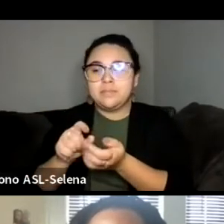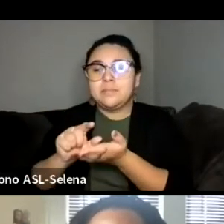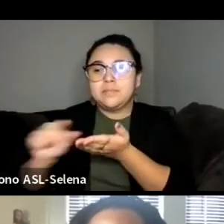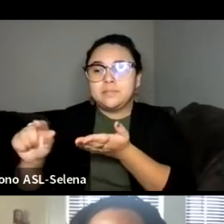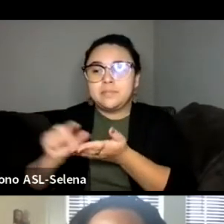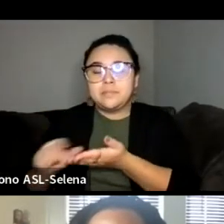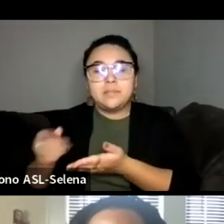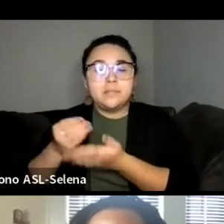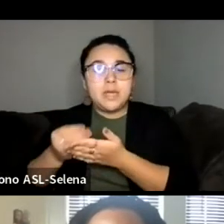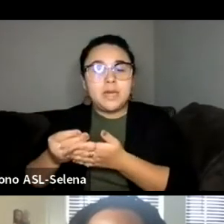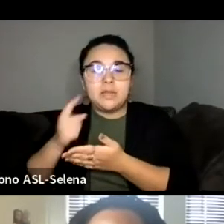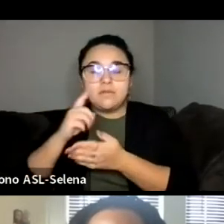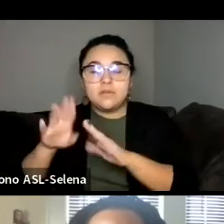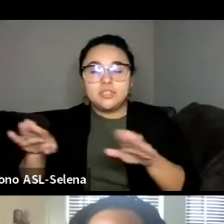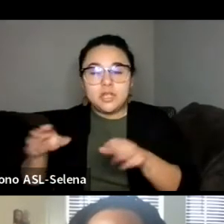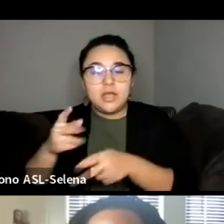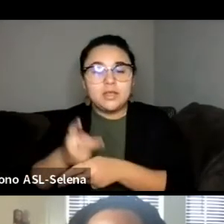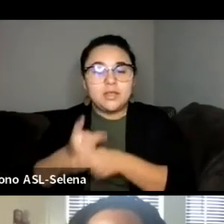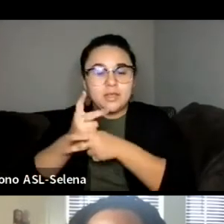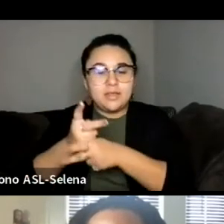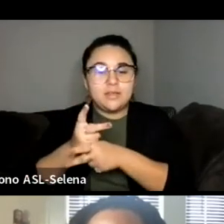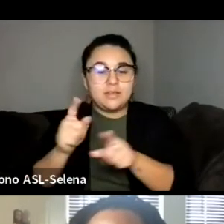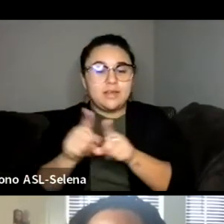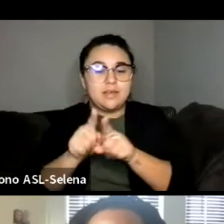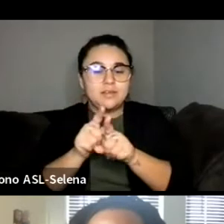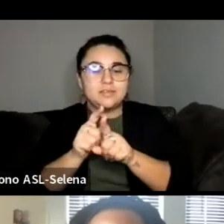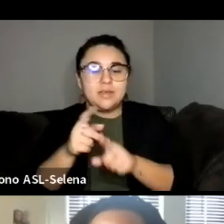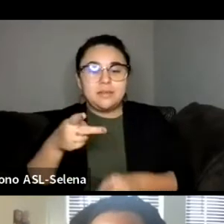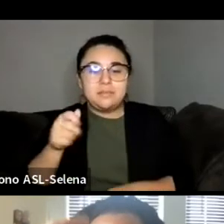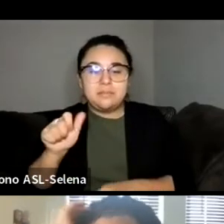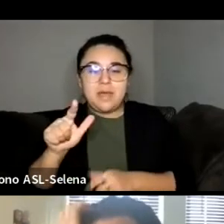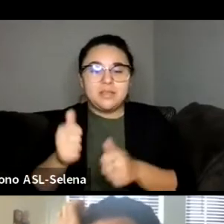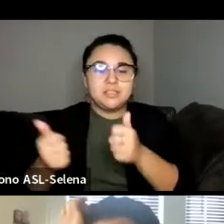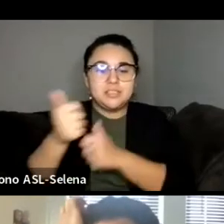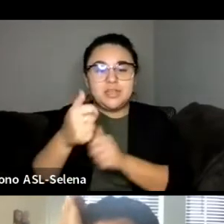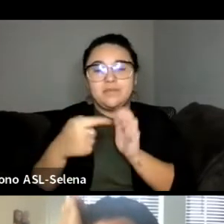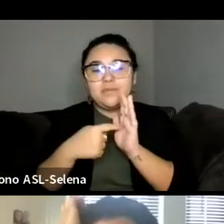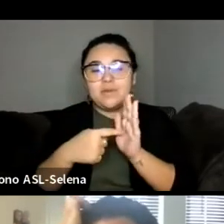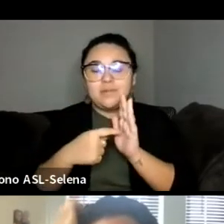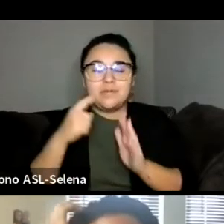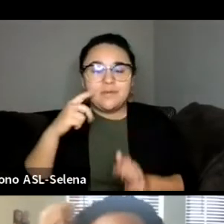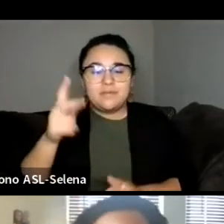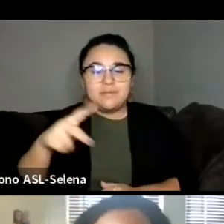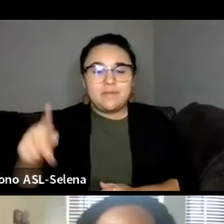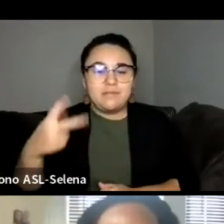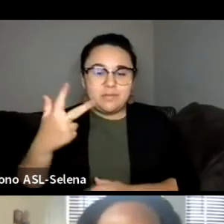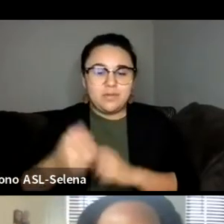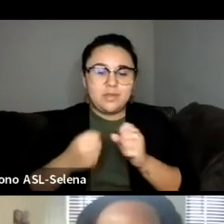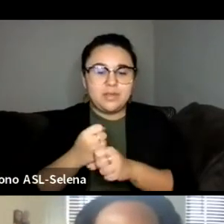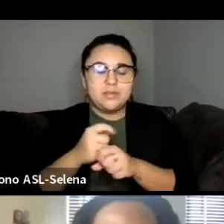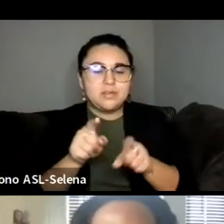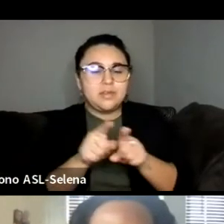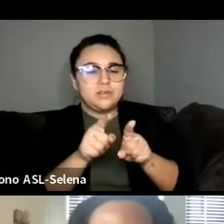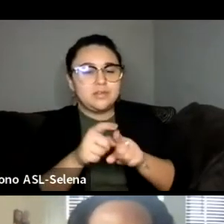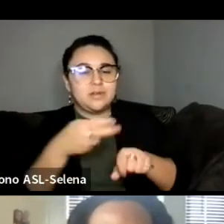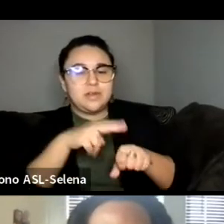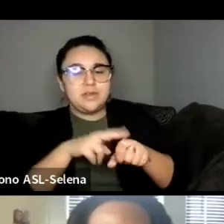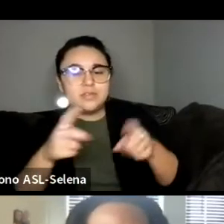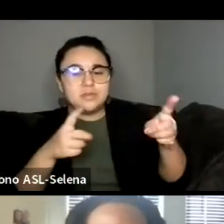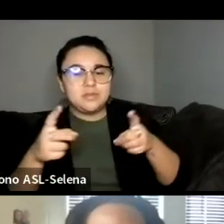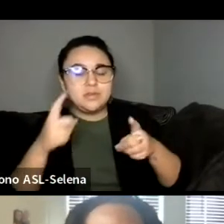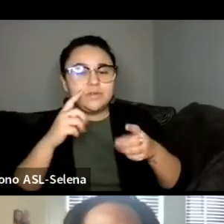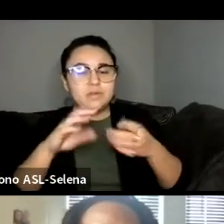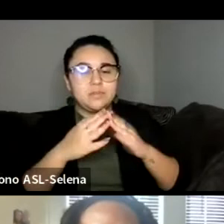She also leads as both current PAAL Chief Rep of Philadelphia for almost 3 years and PAAL National Director of Community and Justice